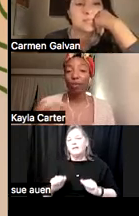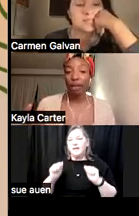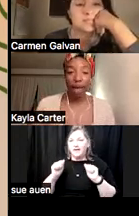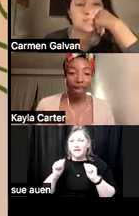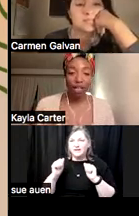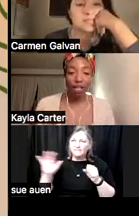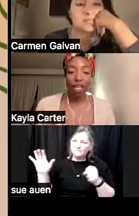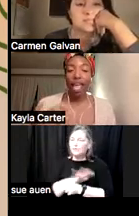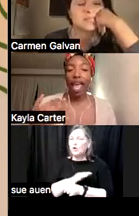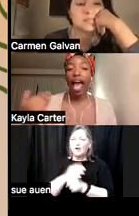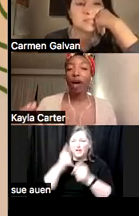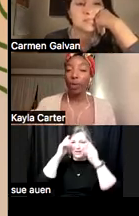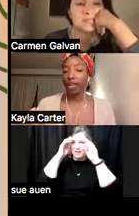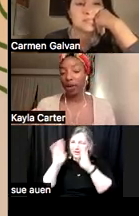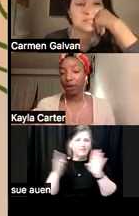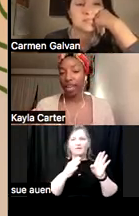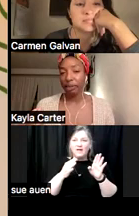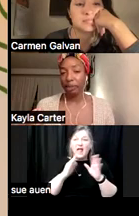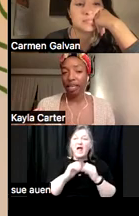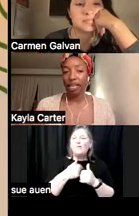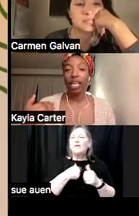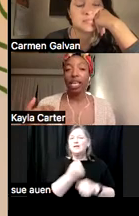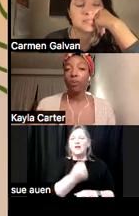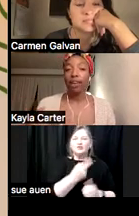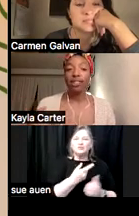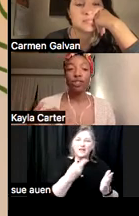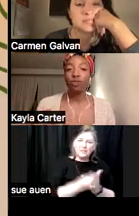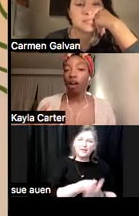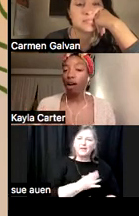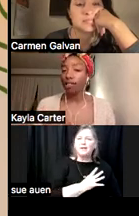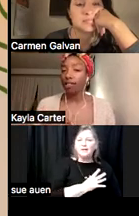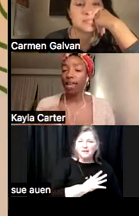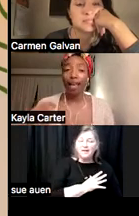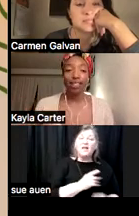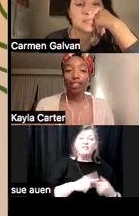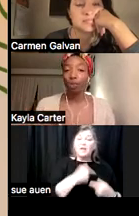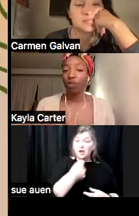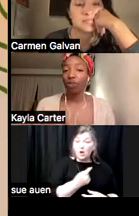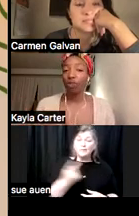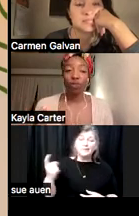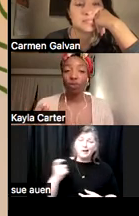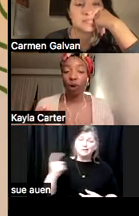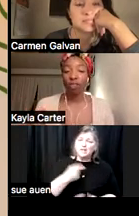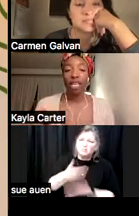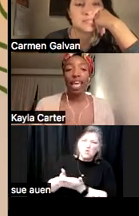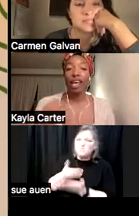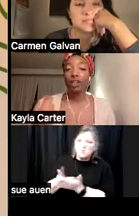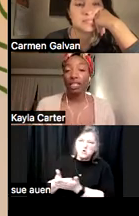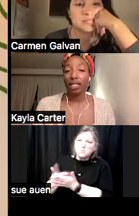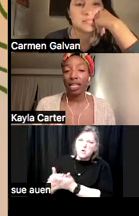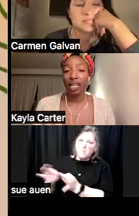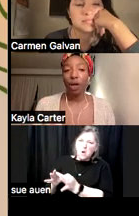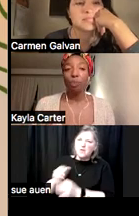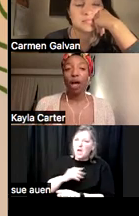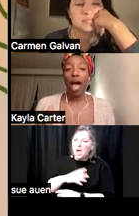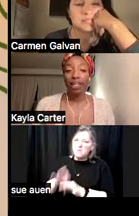completely reimagine how we can understand money in ways that do not constantly ask us to prove our self-worth and our